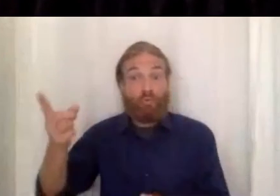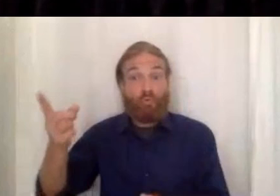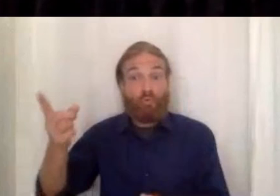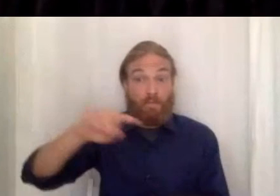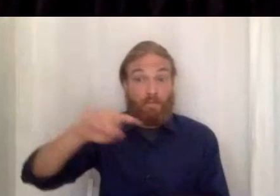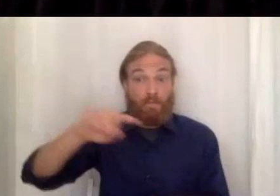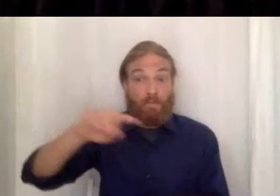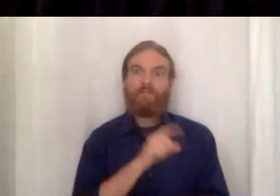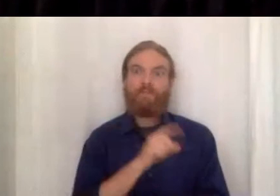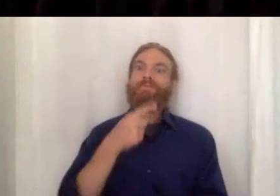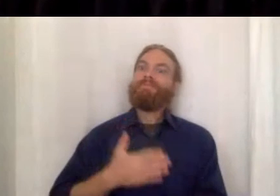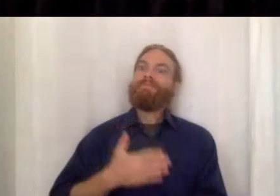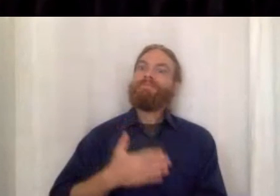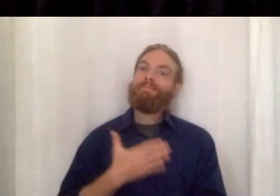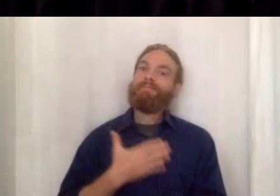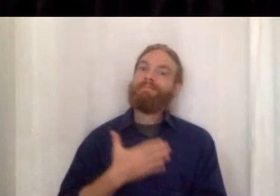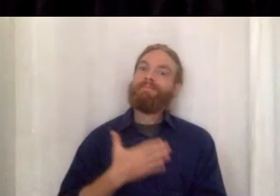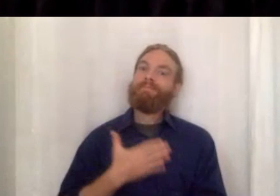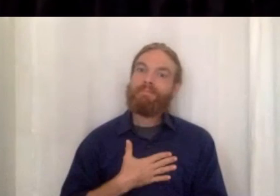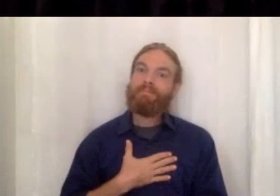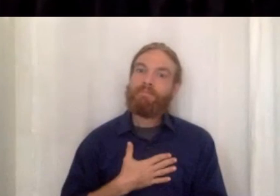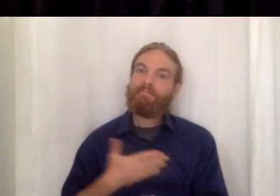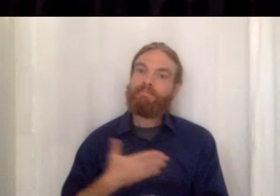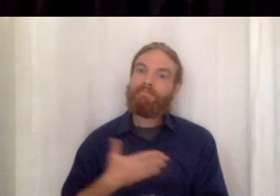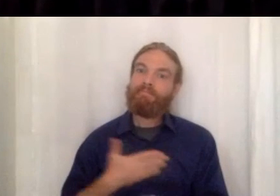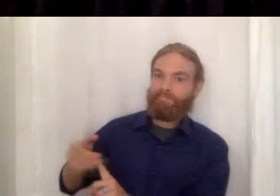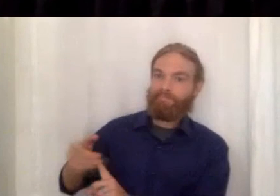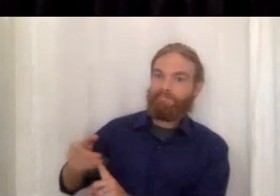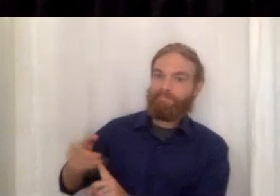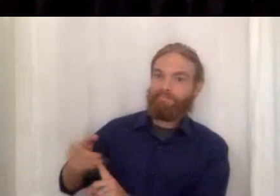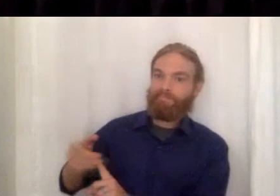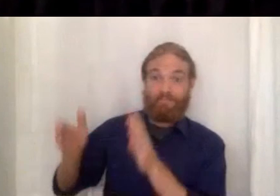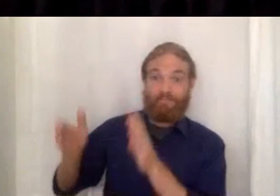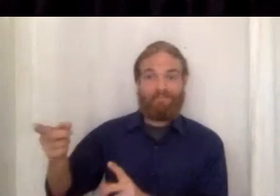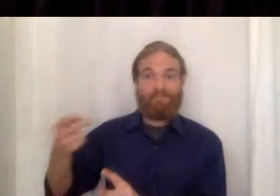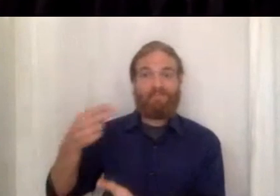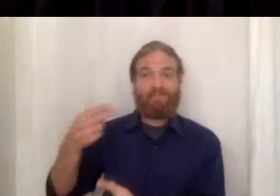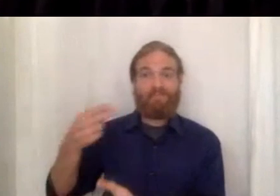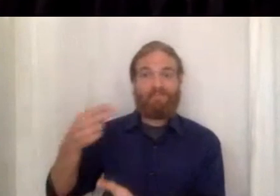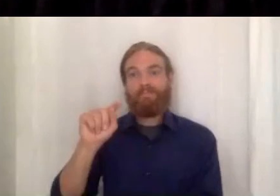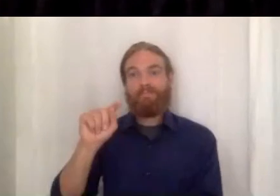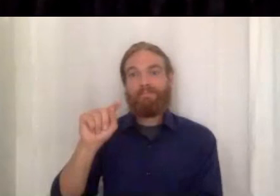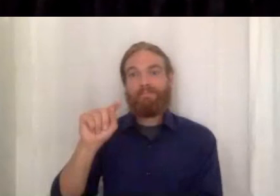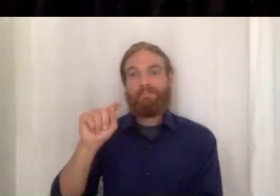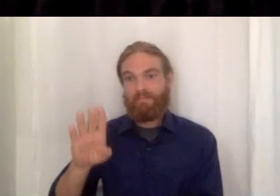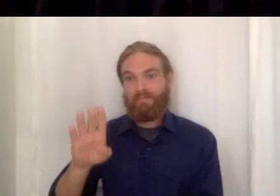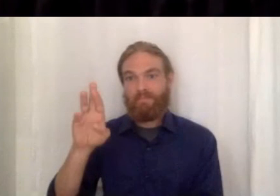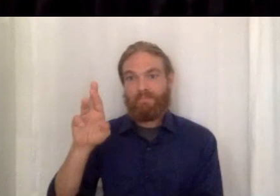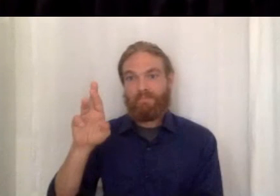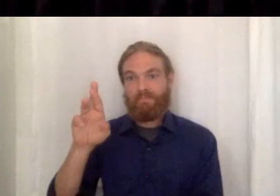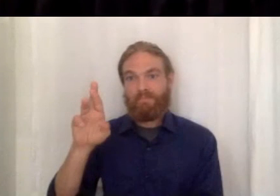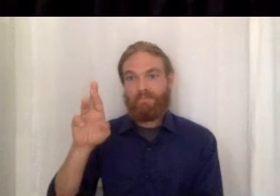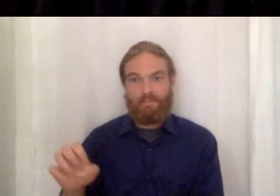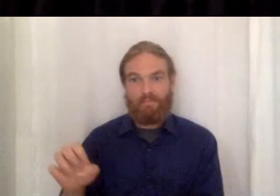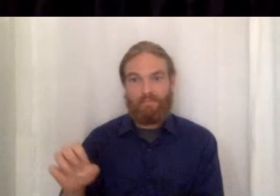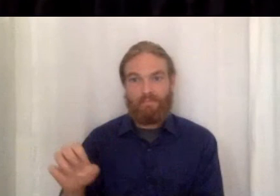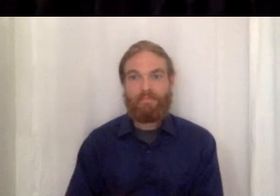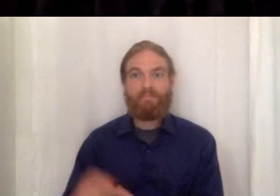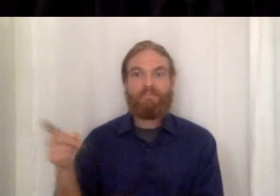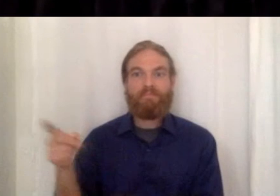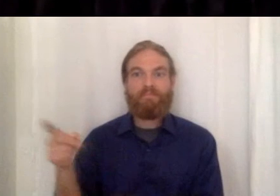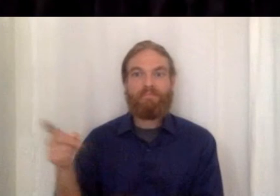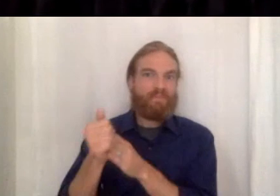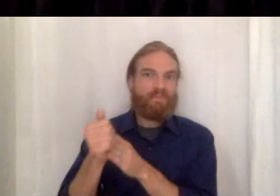Graves, who has over 20 years of leadership experience working with in community-based organizations